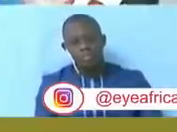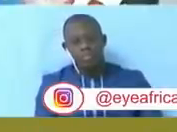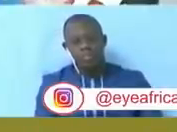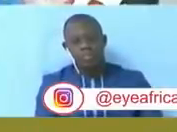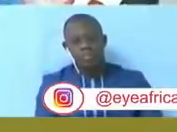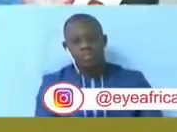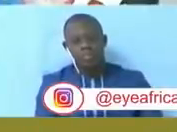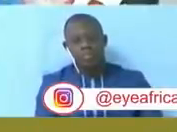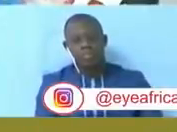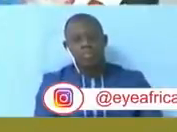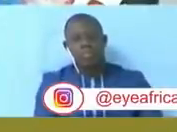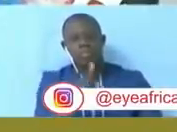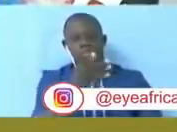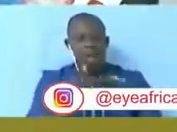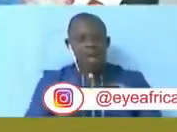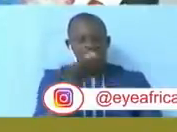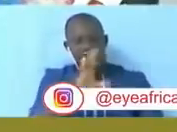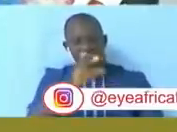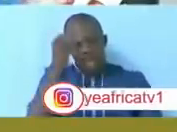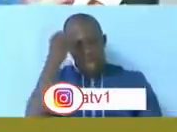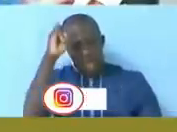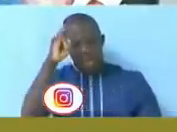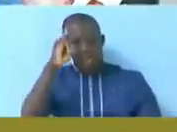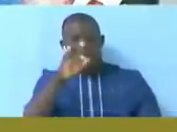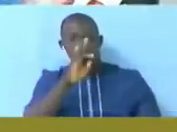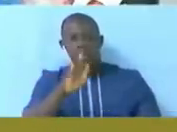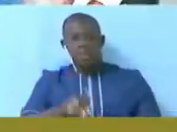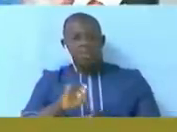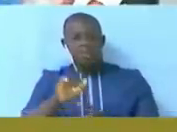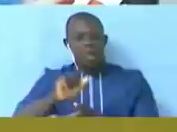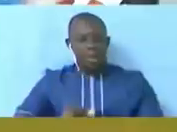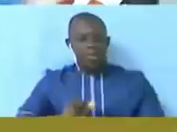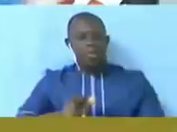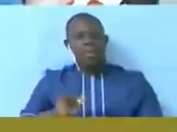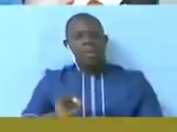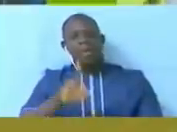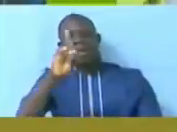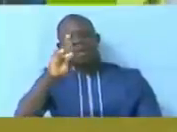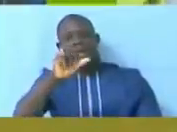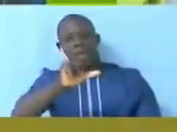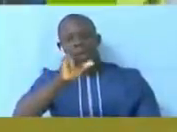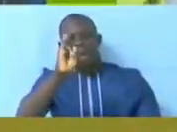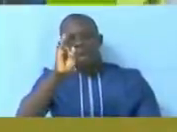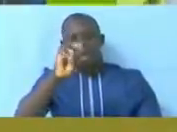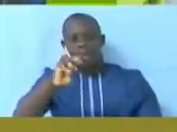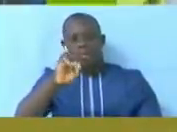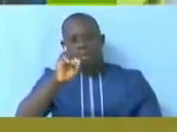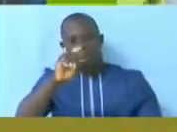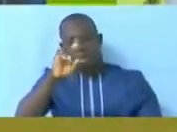any rumors about where, in whose hands they possibly could be?